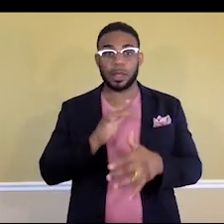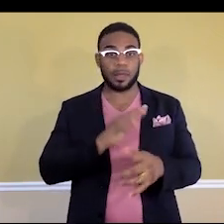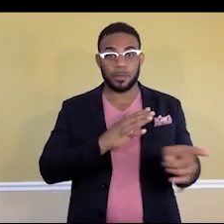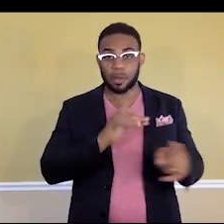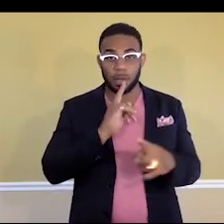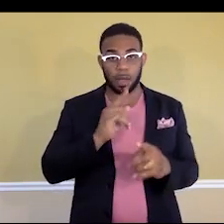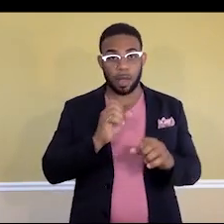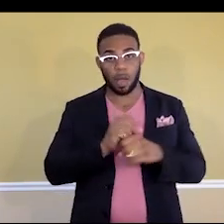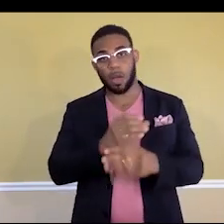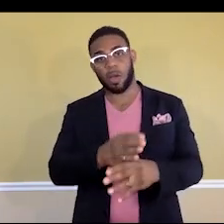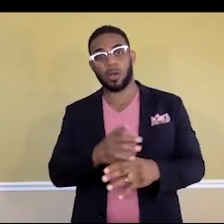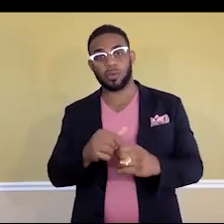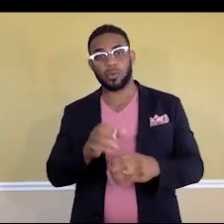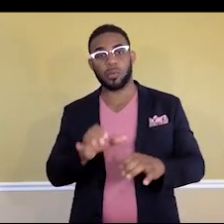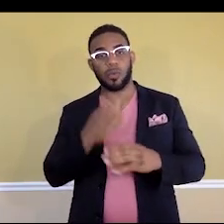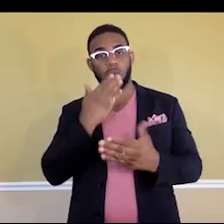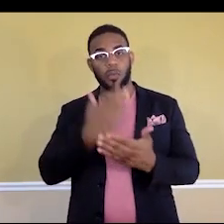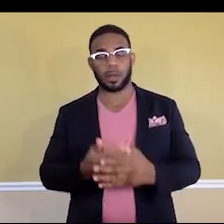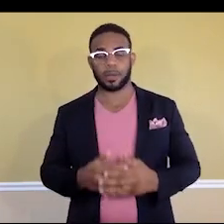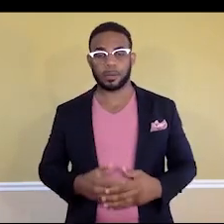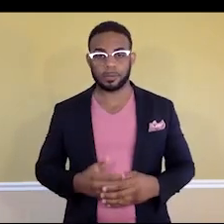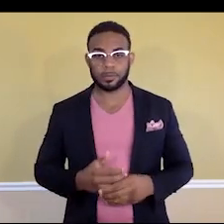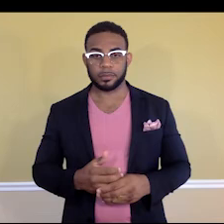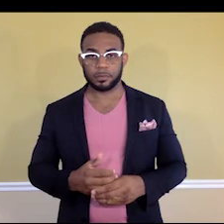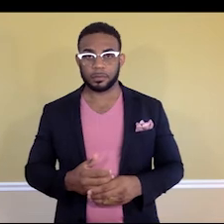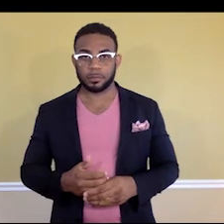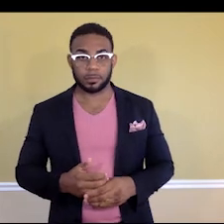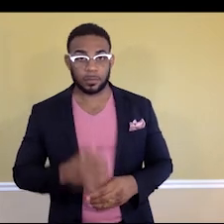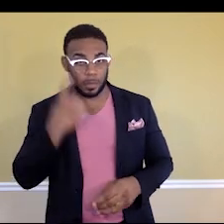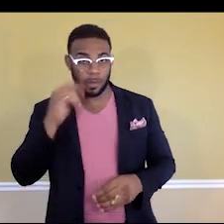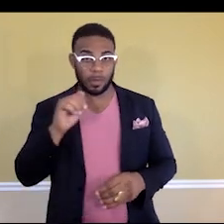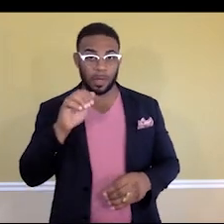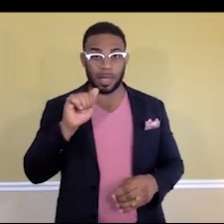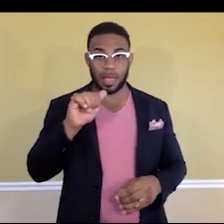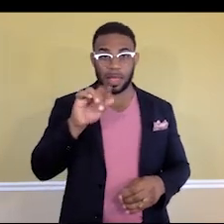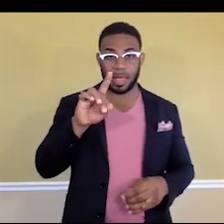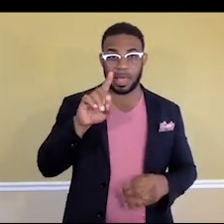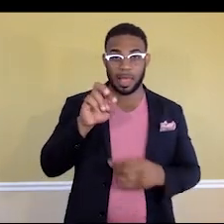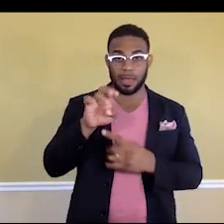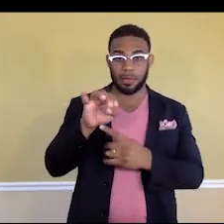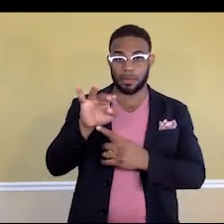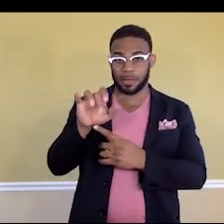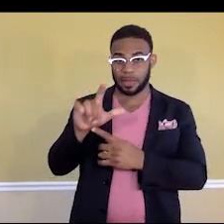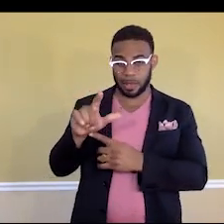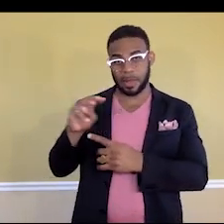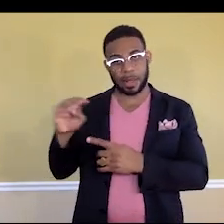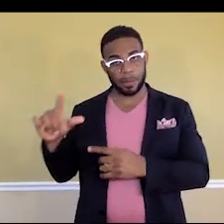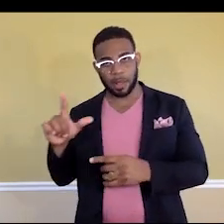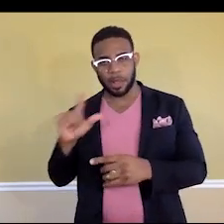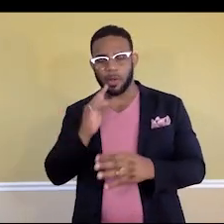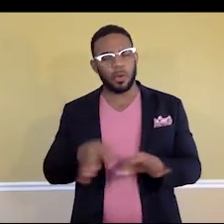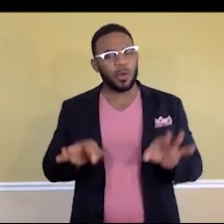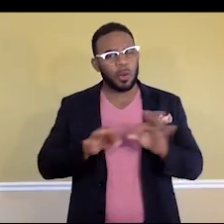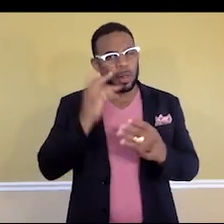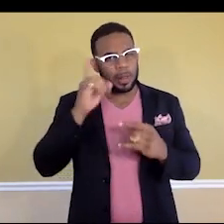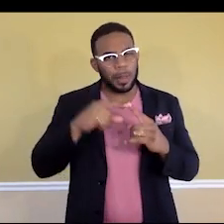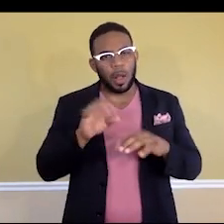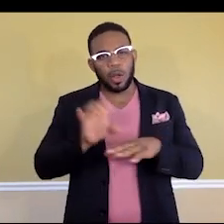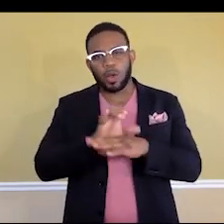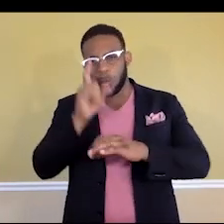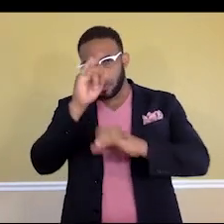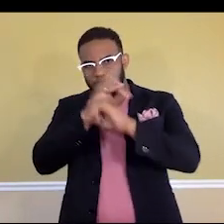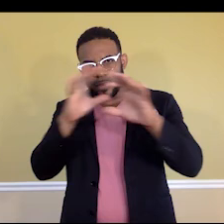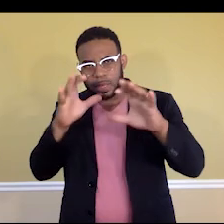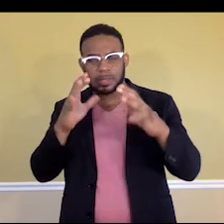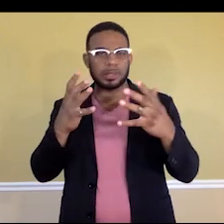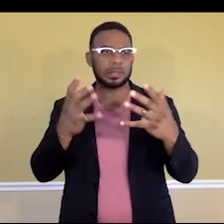features are causing it to perform well. As far as adversarial ML, this is really important when we're thinking about computer